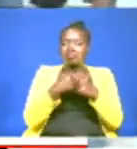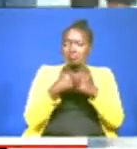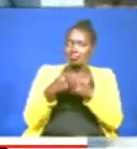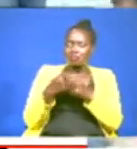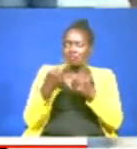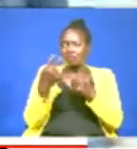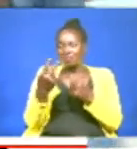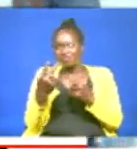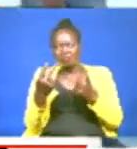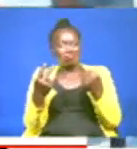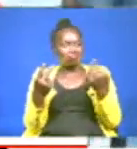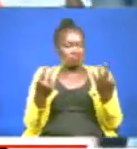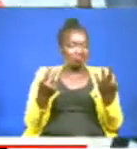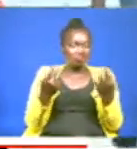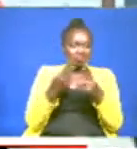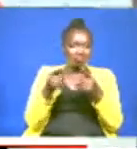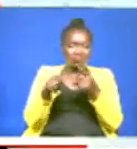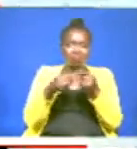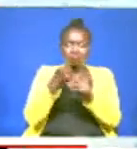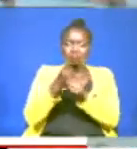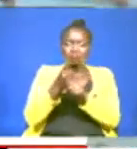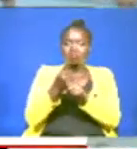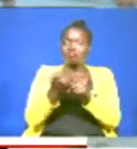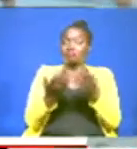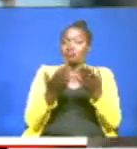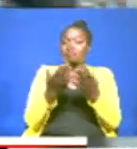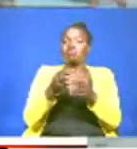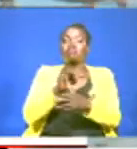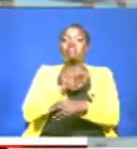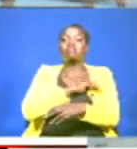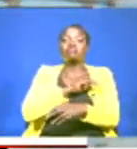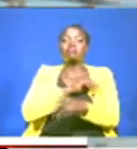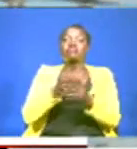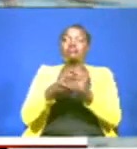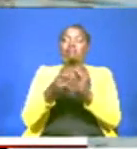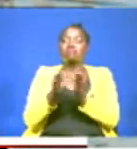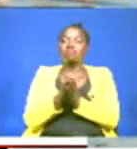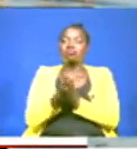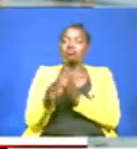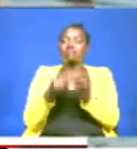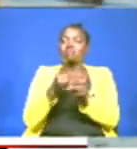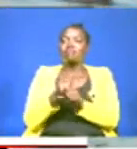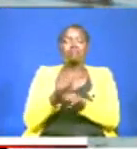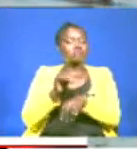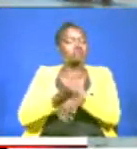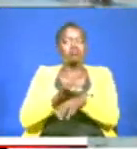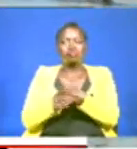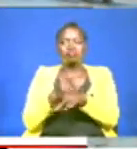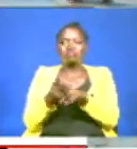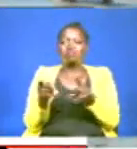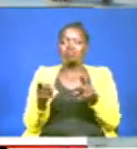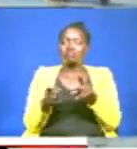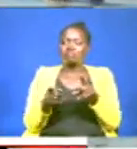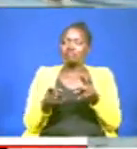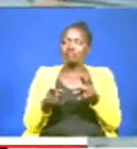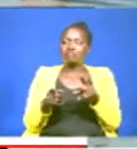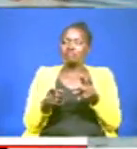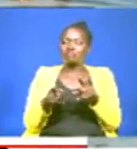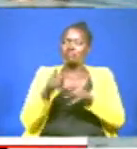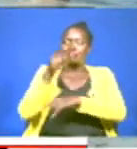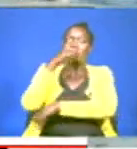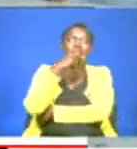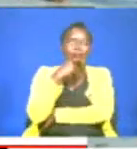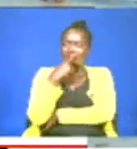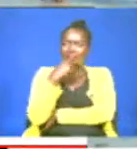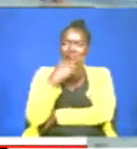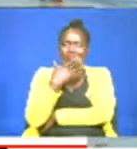hii this year tunaona neema tayari imeanza kuanguka. Sherehe ya mwaka huu iko poa, lakini naota na anga watu ni